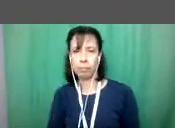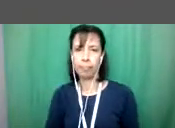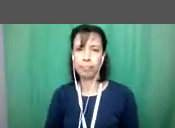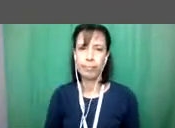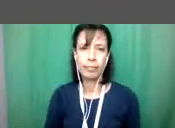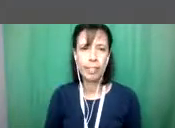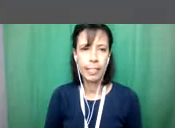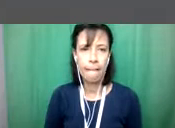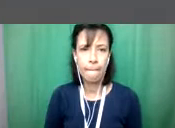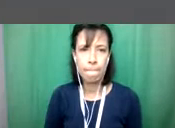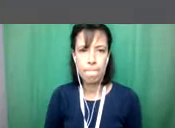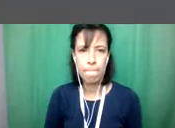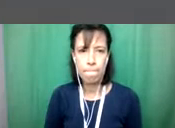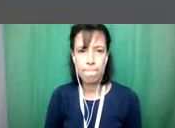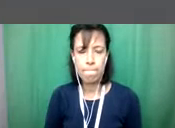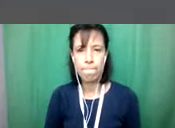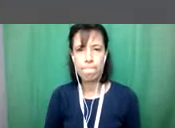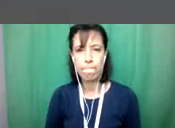There we go.